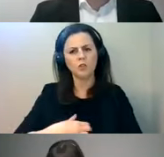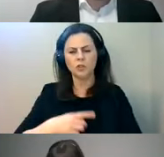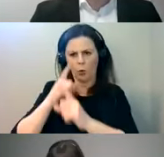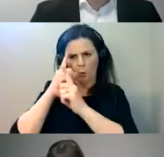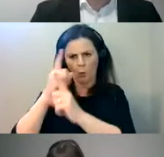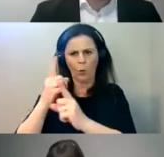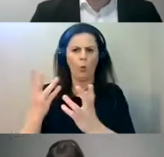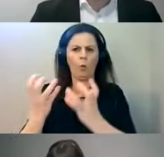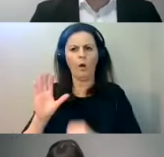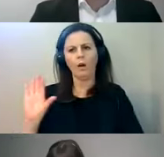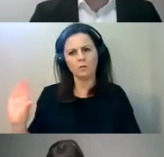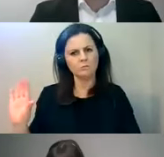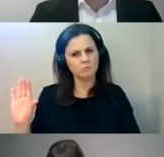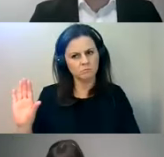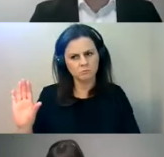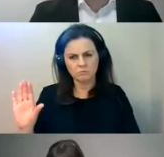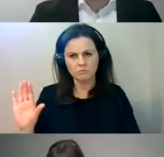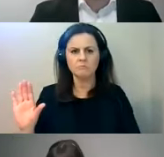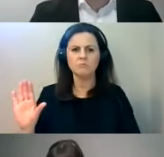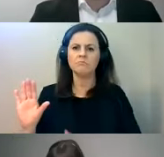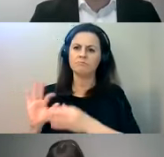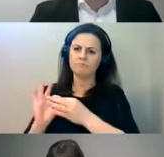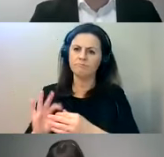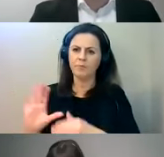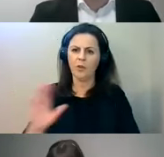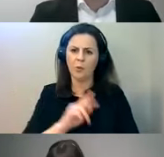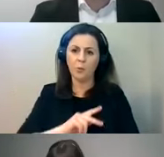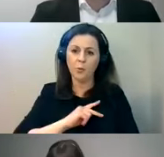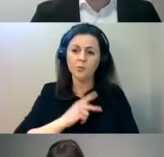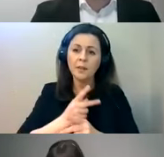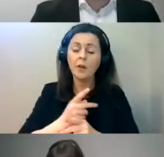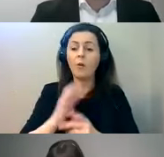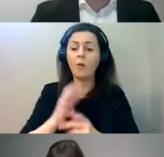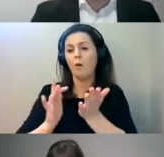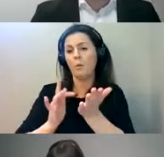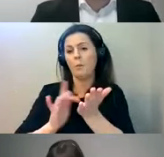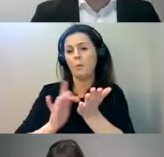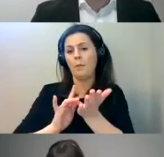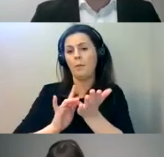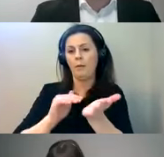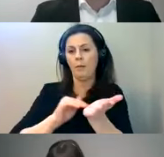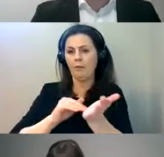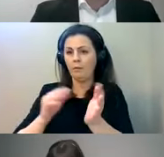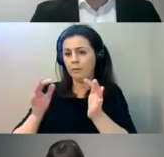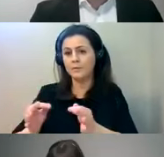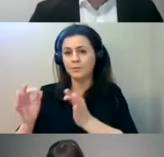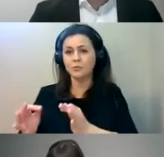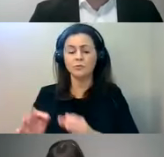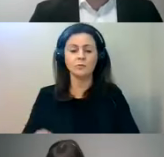the grantor has provided as it relates to the personal care or medical decisions that are being made on behalf of the grantor.